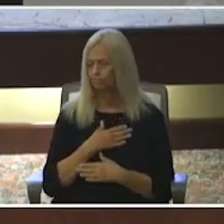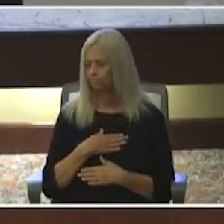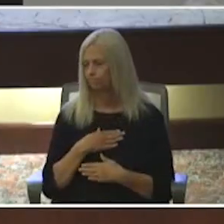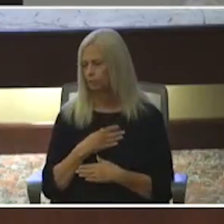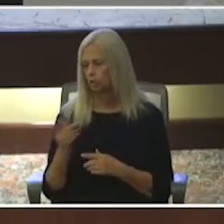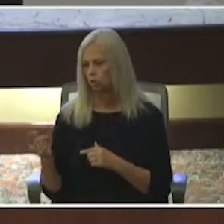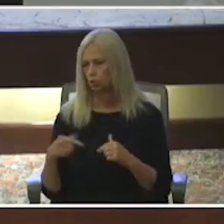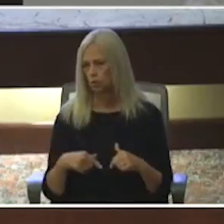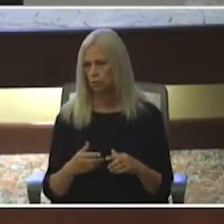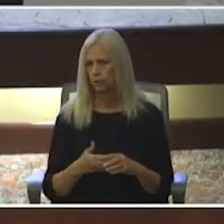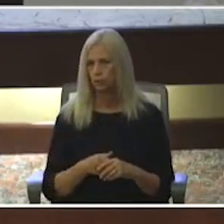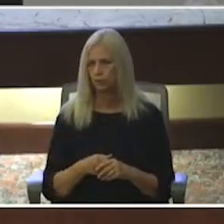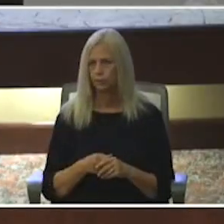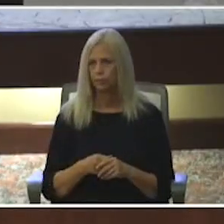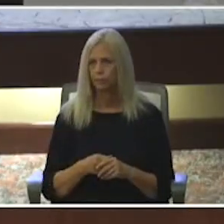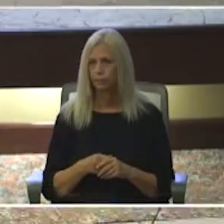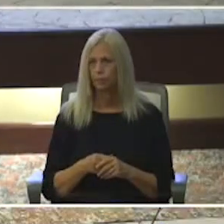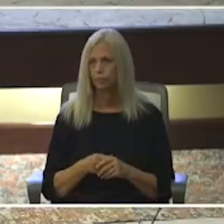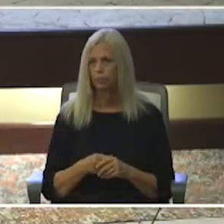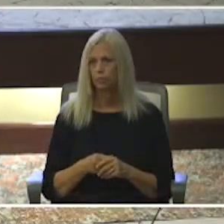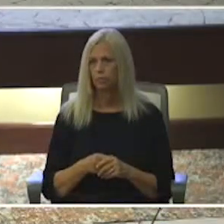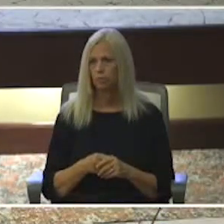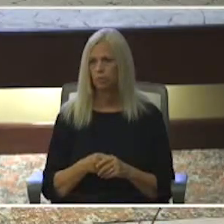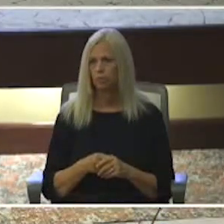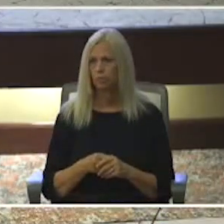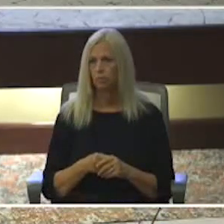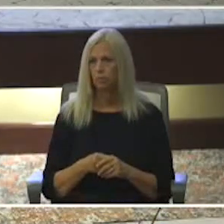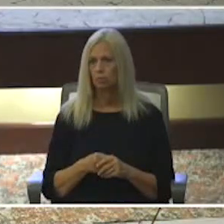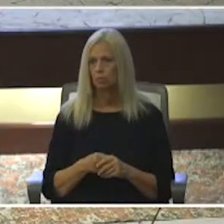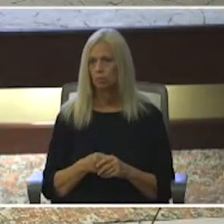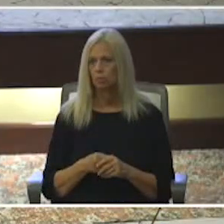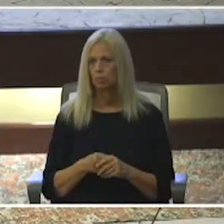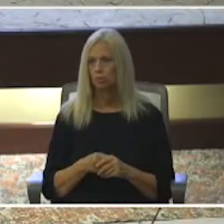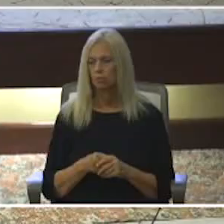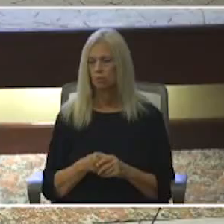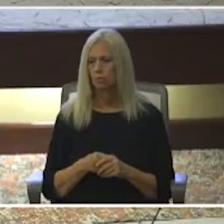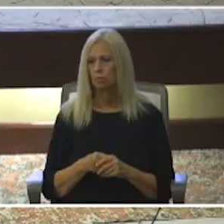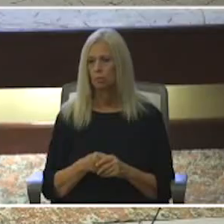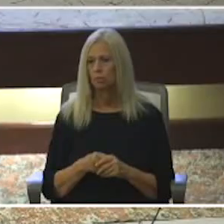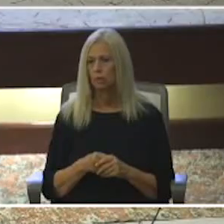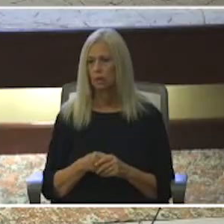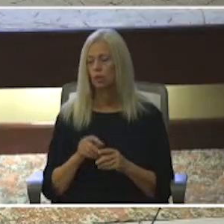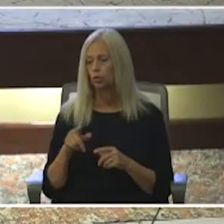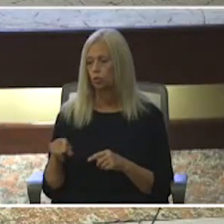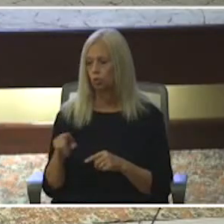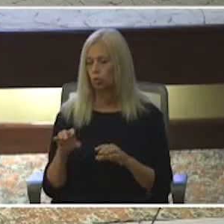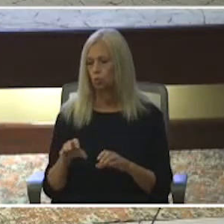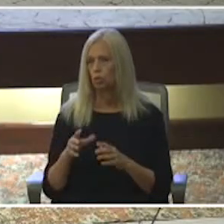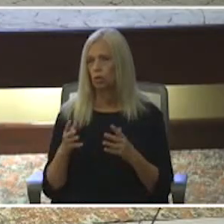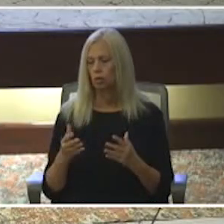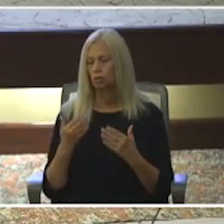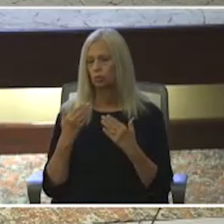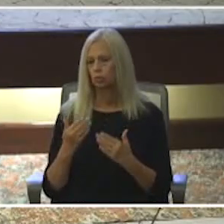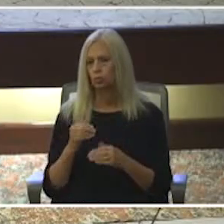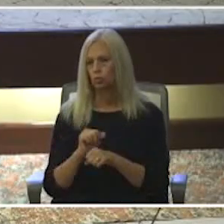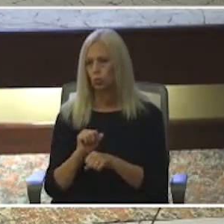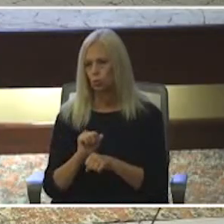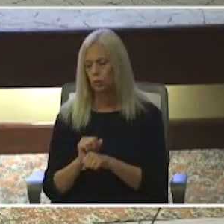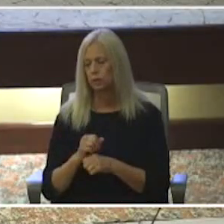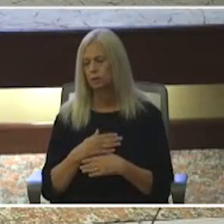Yeah, I would say that I join in the appreciation for all the good work that y'all have done in walking through this and the Animal Welfare